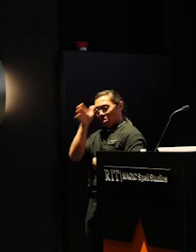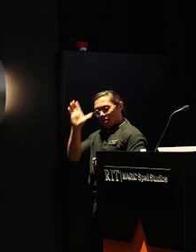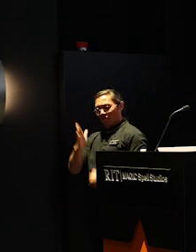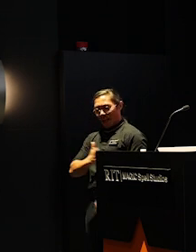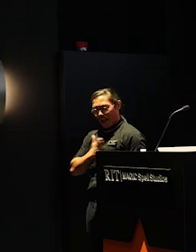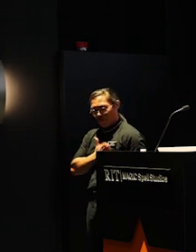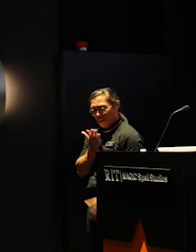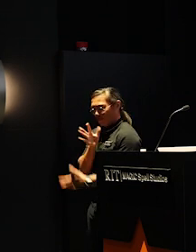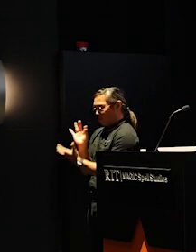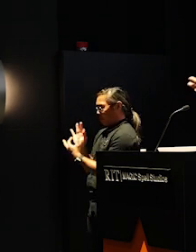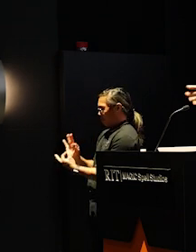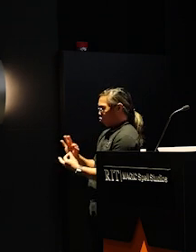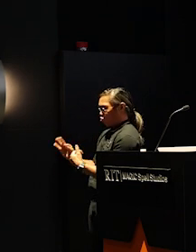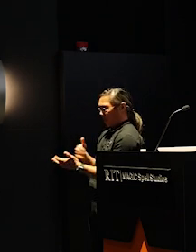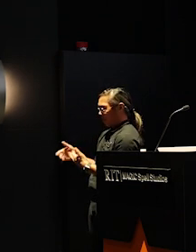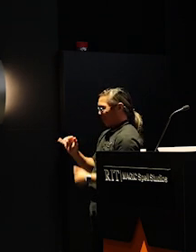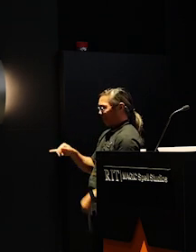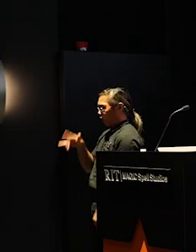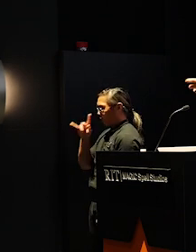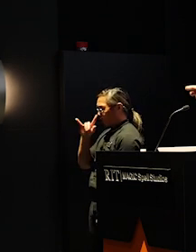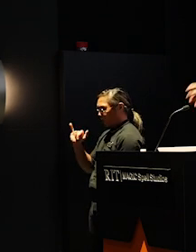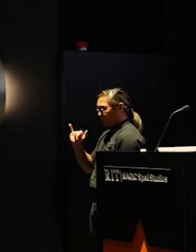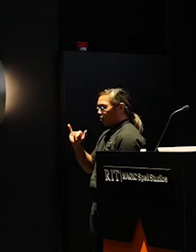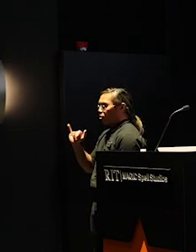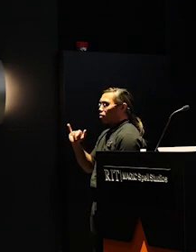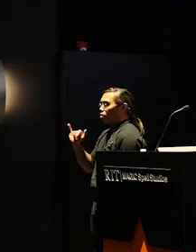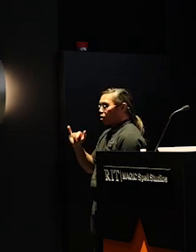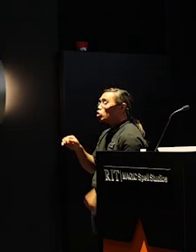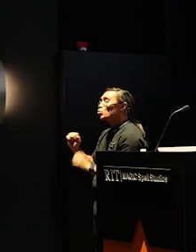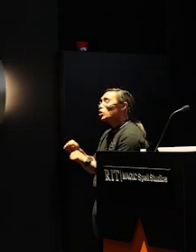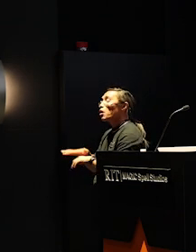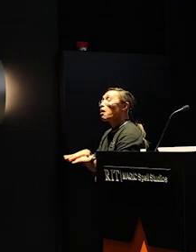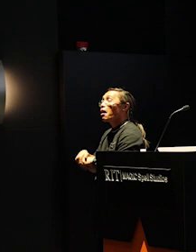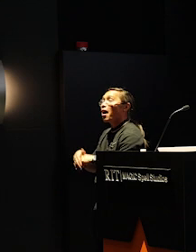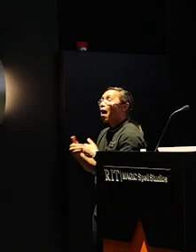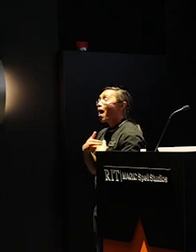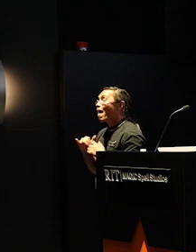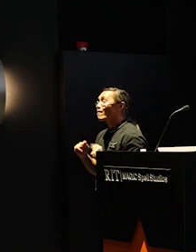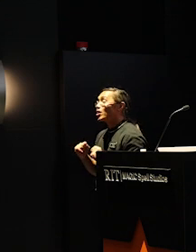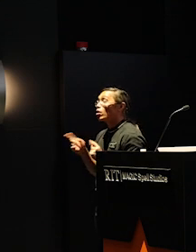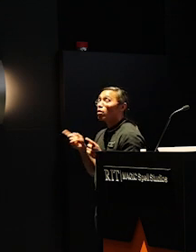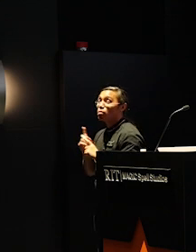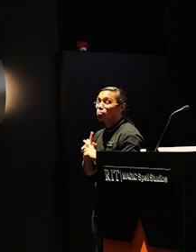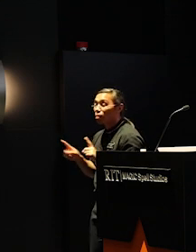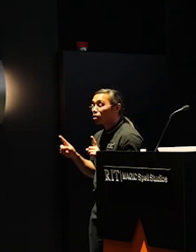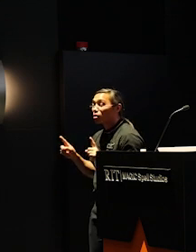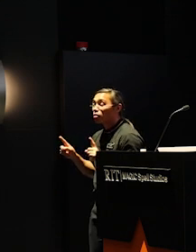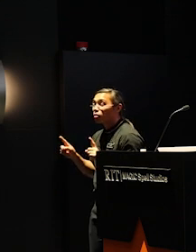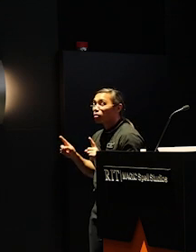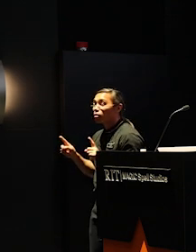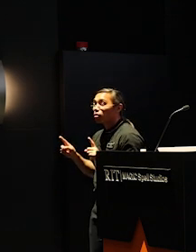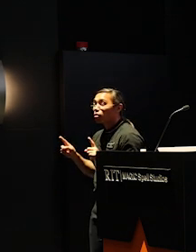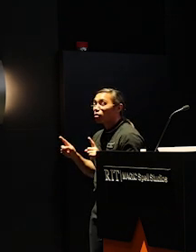like you can pretend that you can have it, but I can sell you this